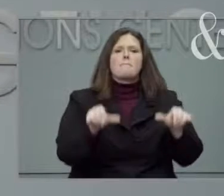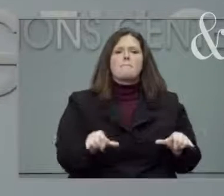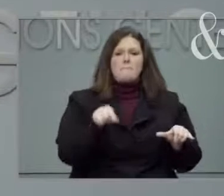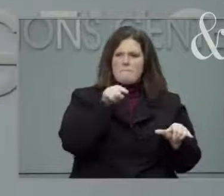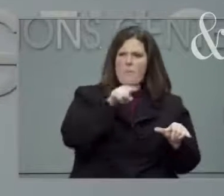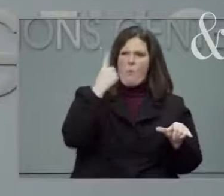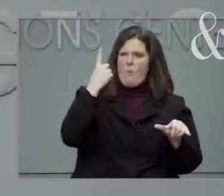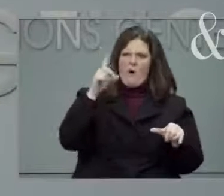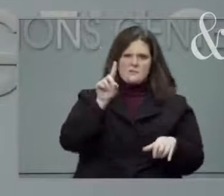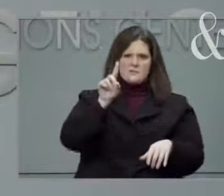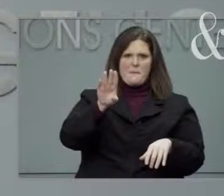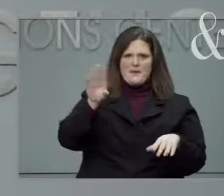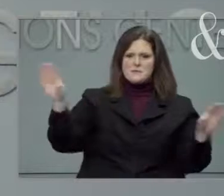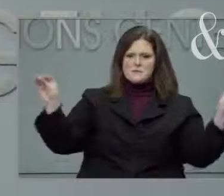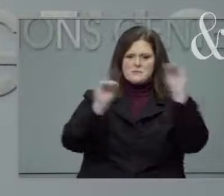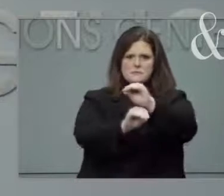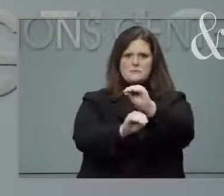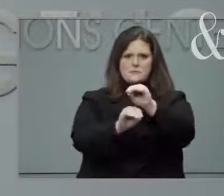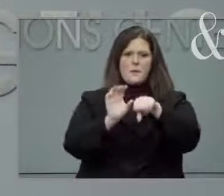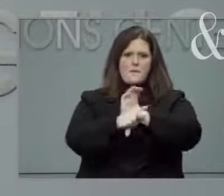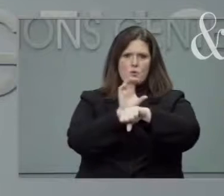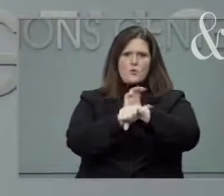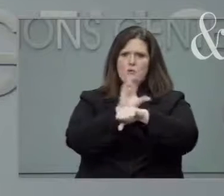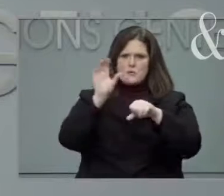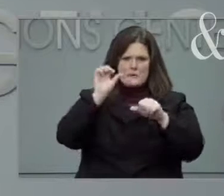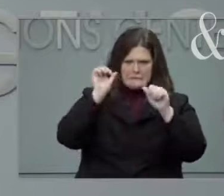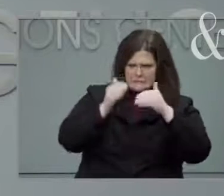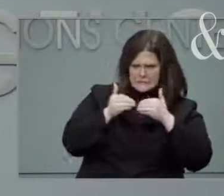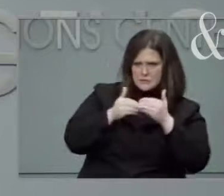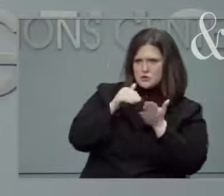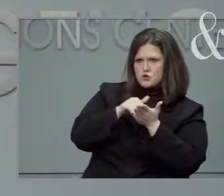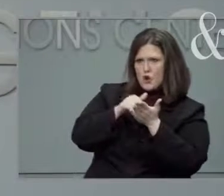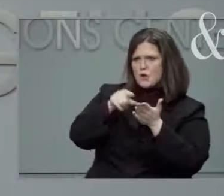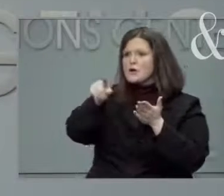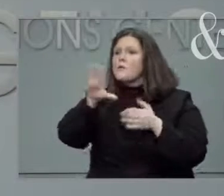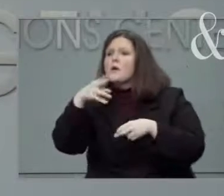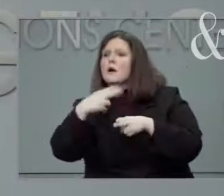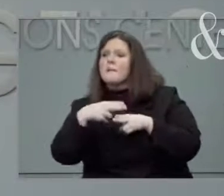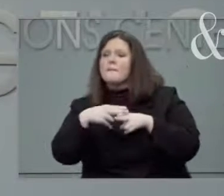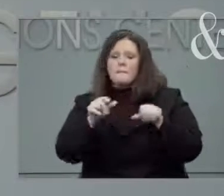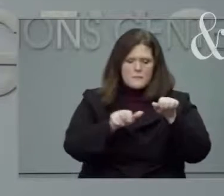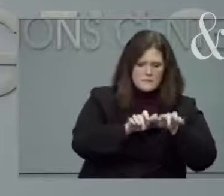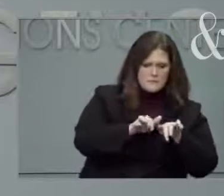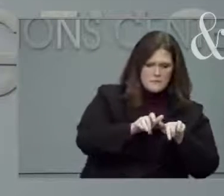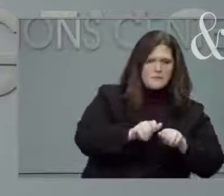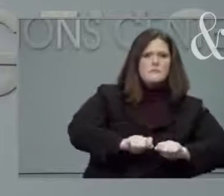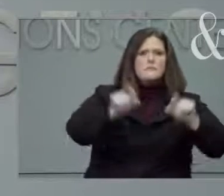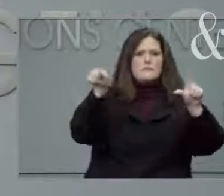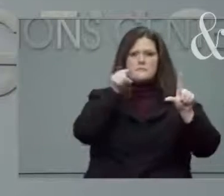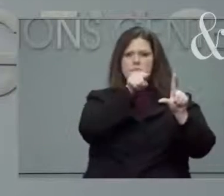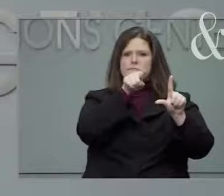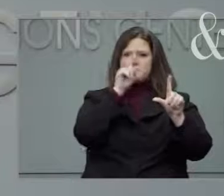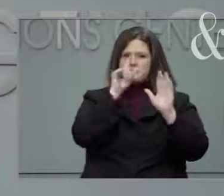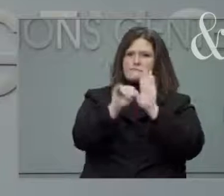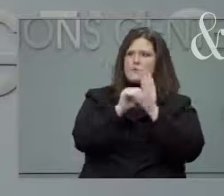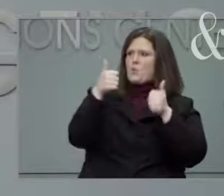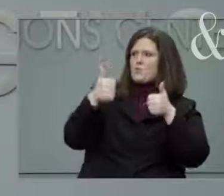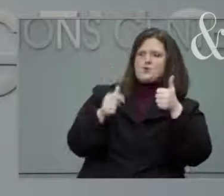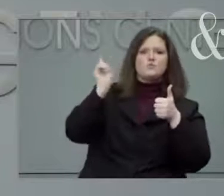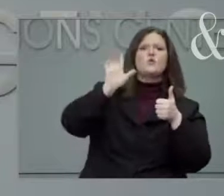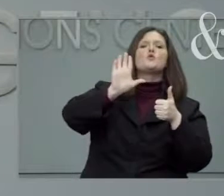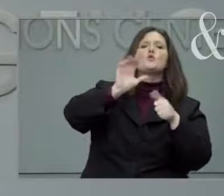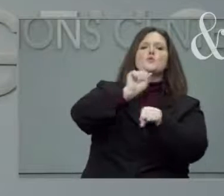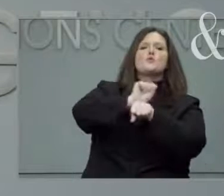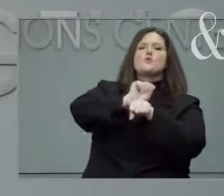help. But again, I think we are asking folks to understand that we have very limited supply, to really abide by